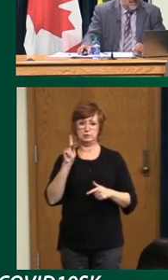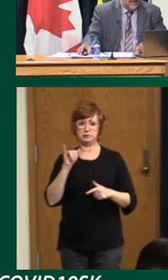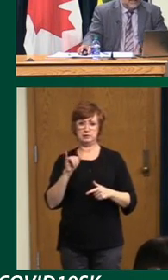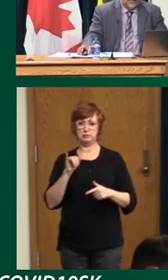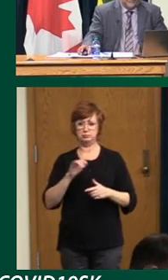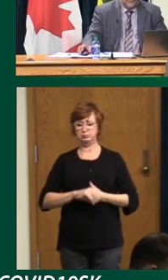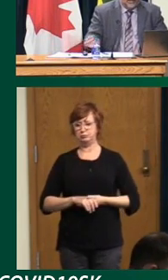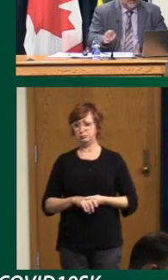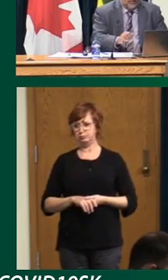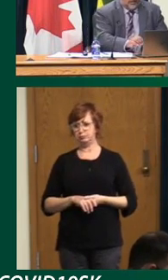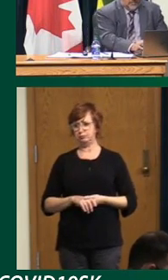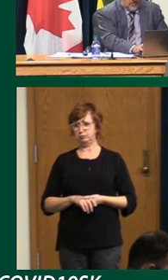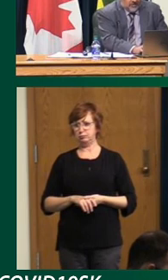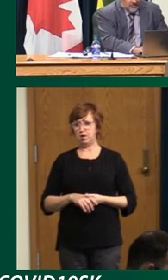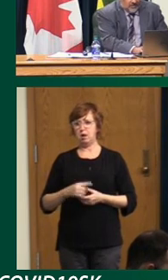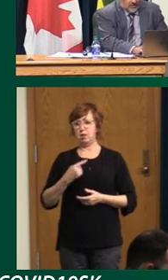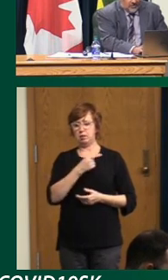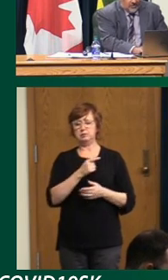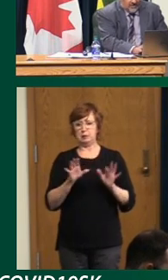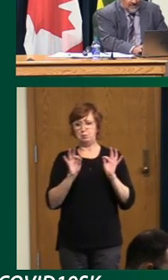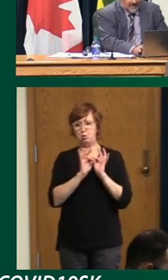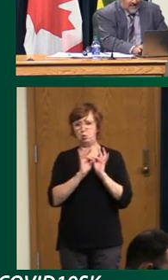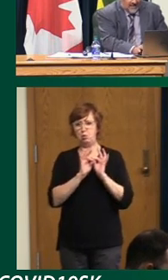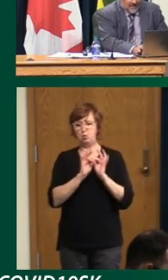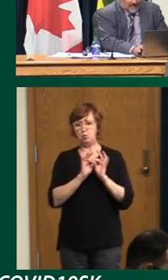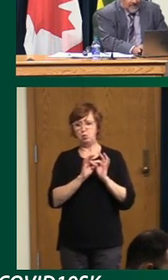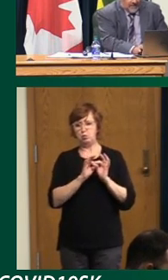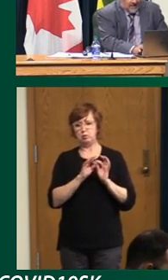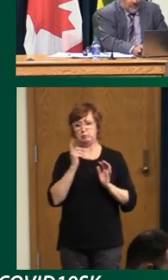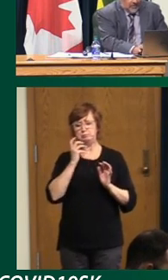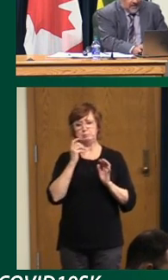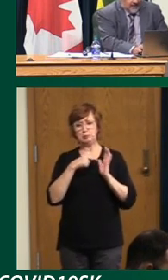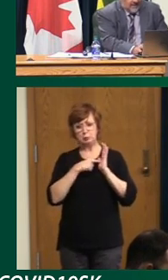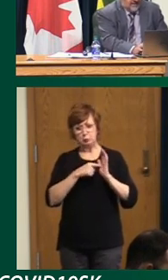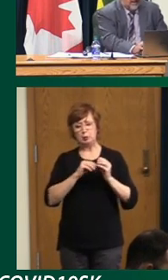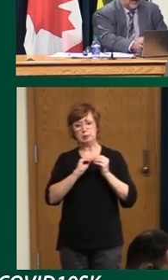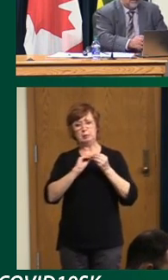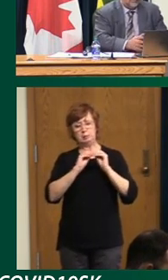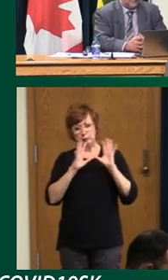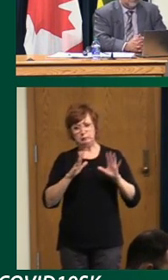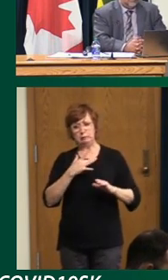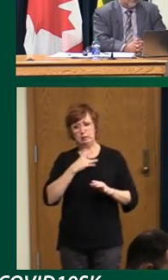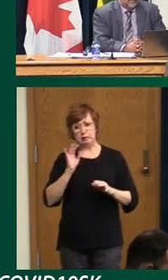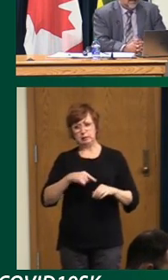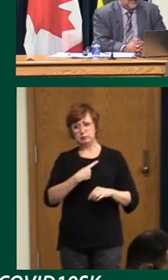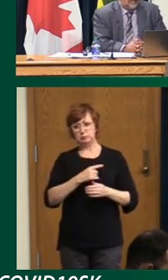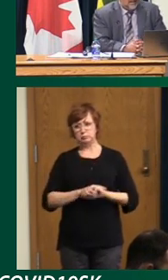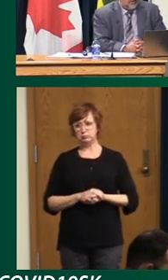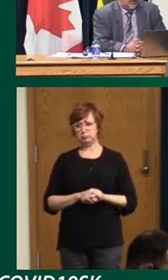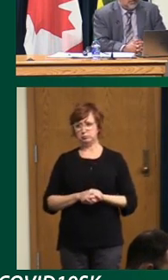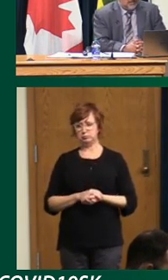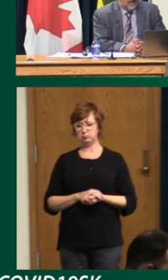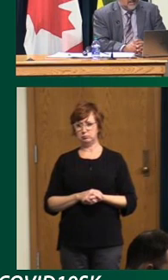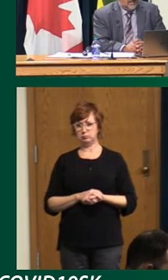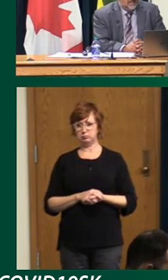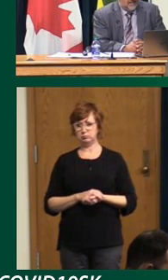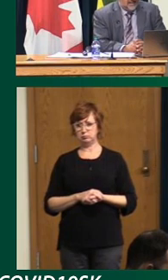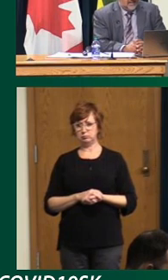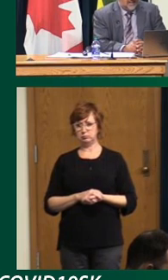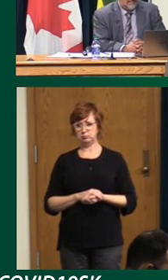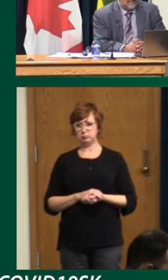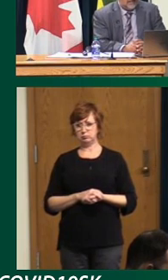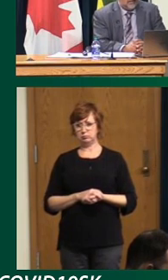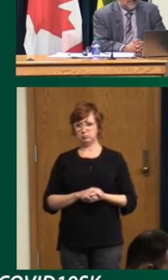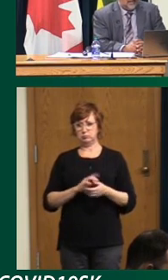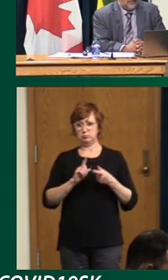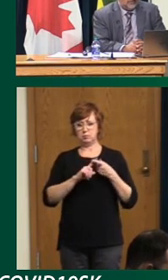This slide, I think, is really important, because what it shows is that if you look at our cases ever hospitalized